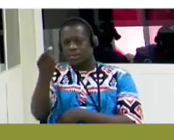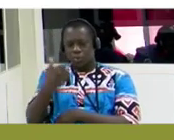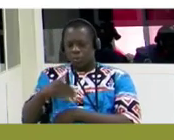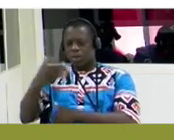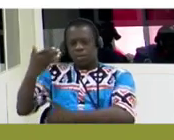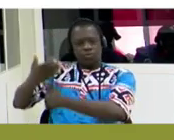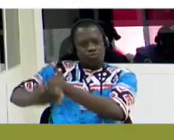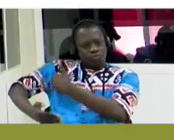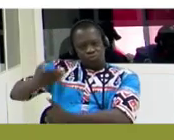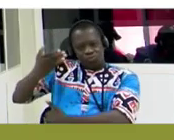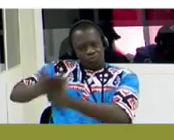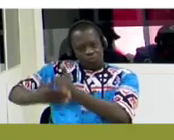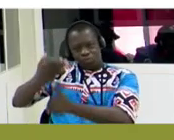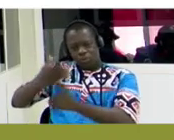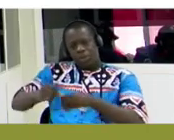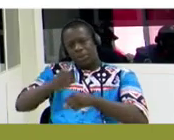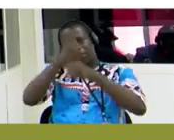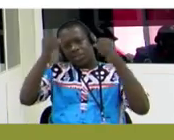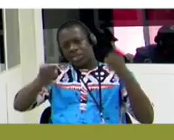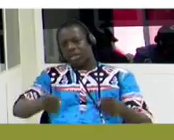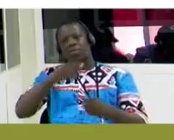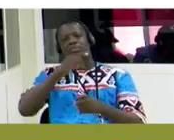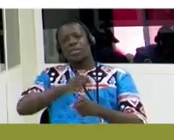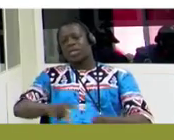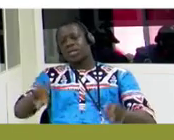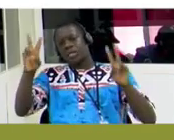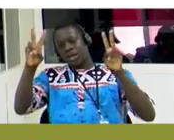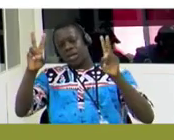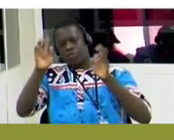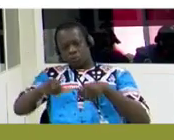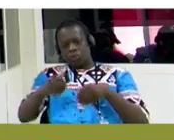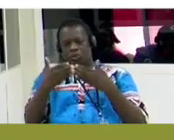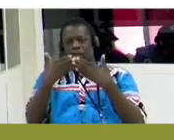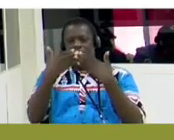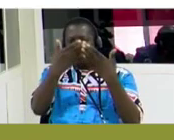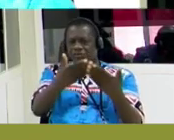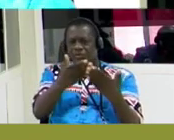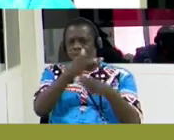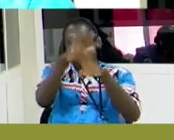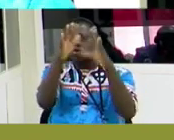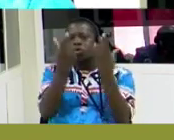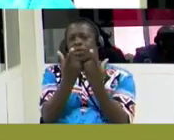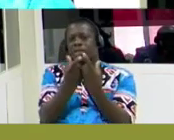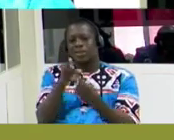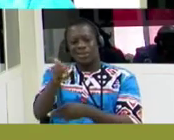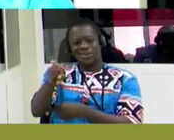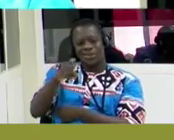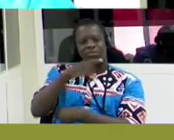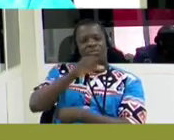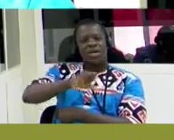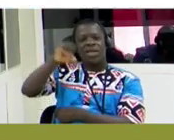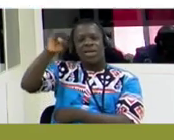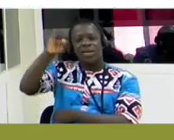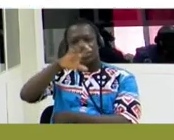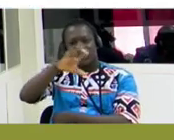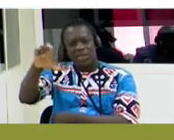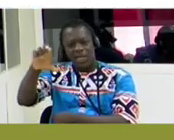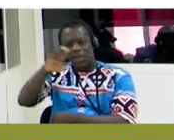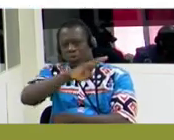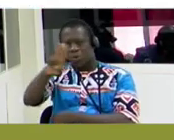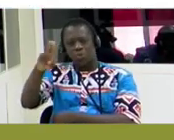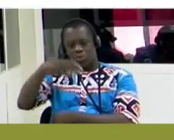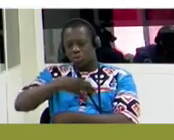then. They will go and tell him something. They say that Sarr did not want to do